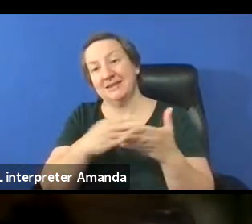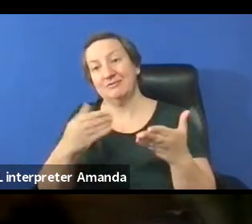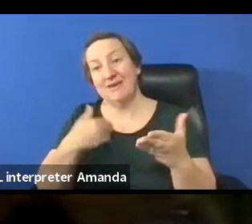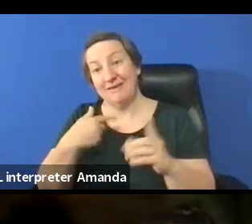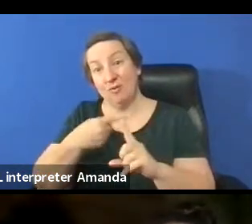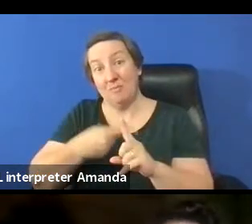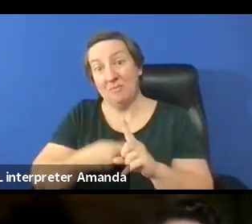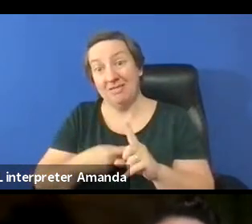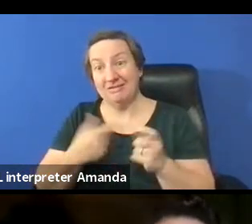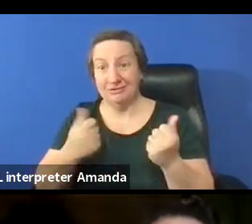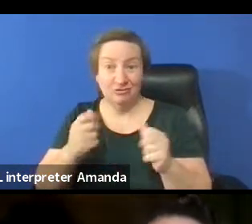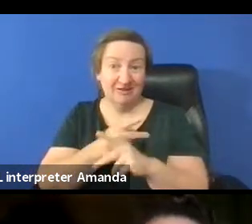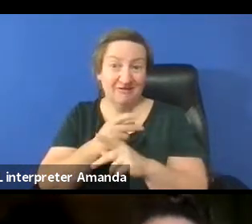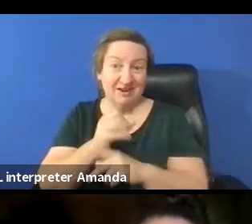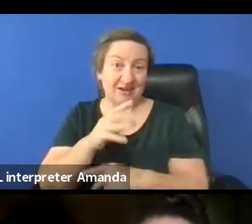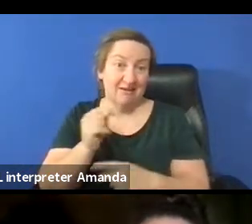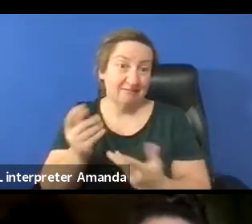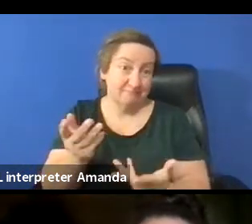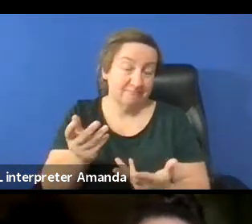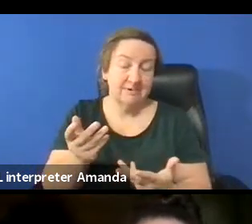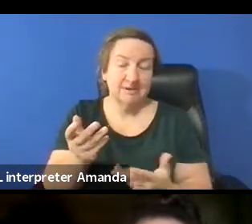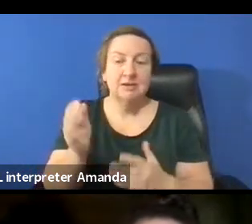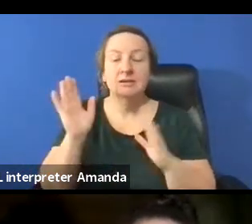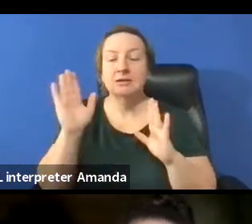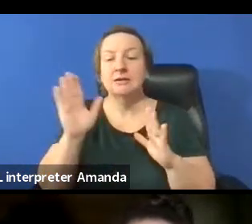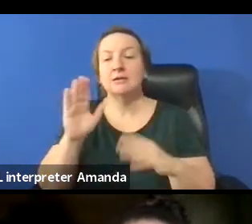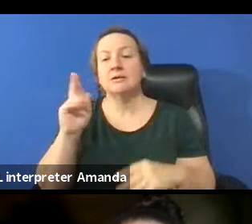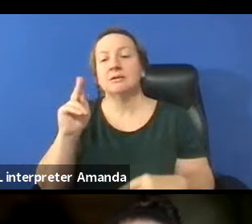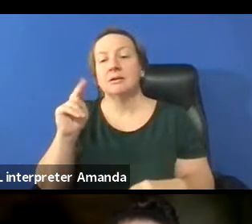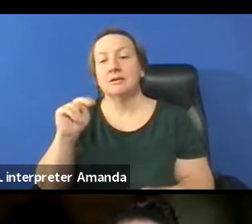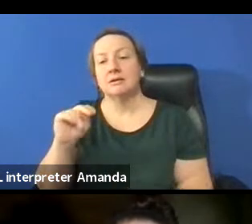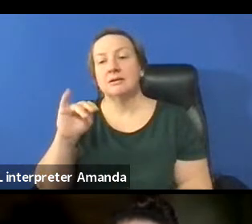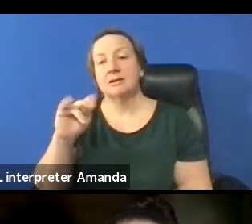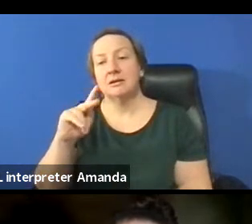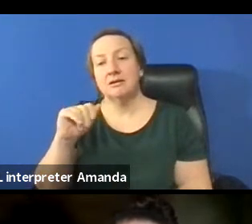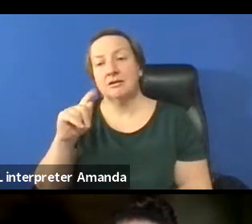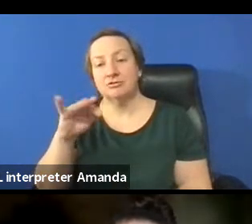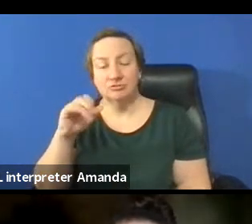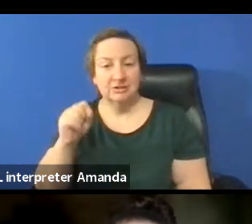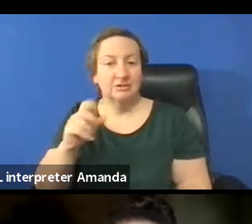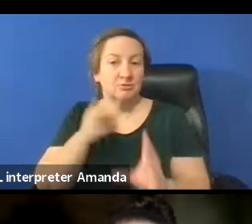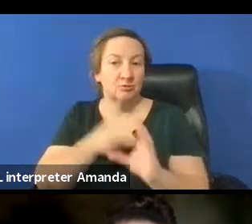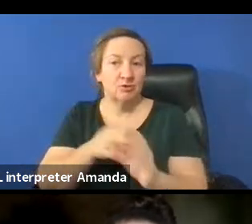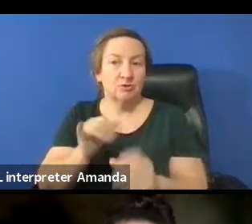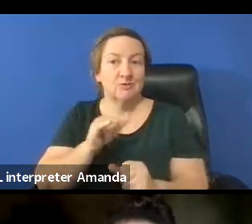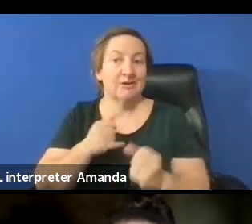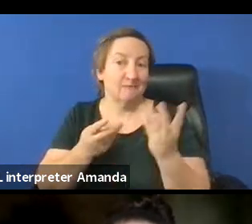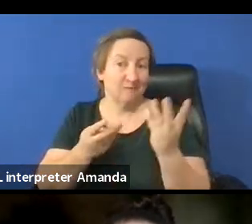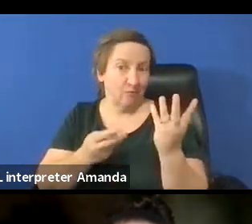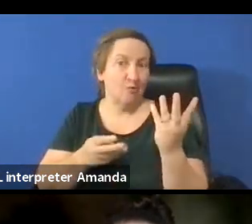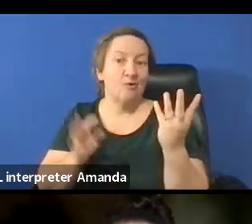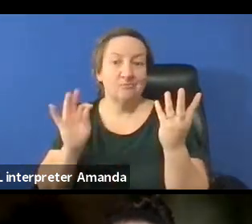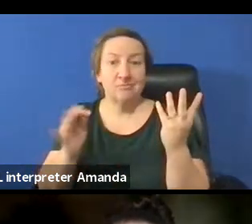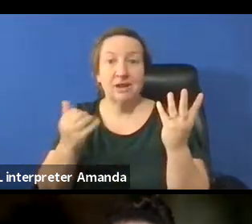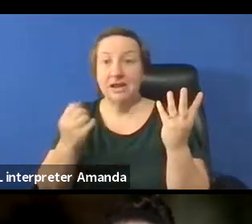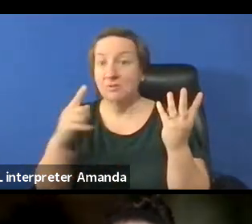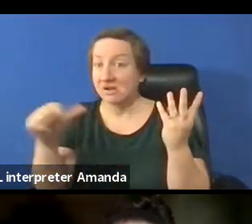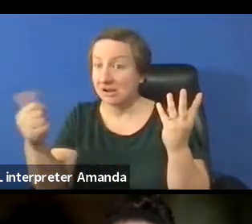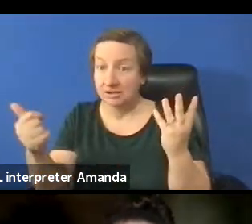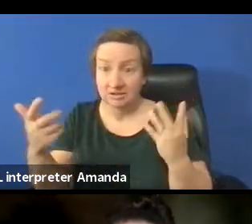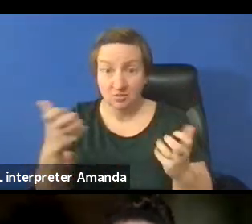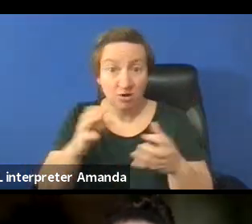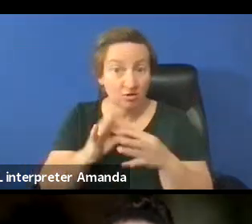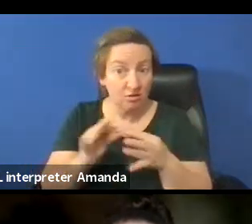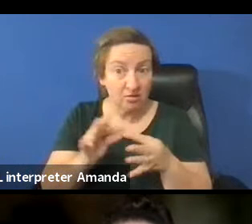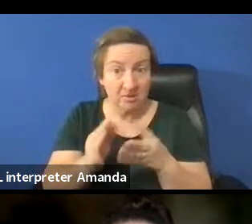let's try to figure it out. So that's great. So we got Nikotris joining in too. So that makes 4. Anybody else wanted to